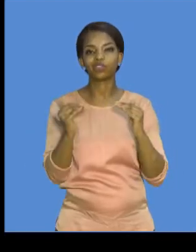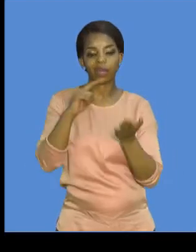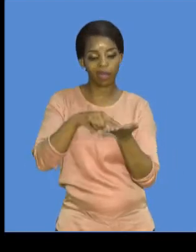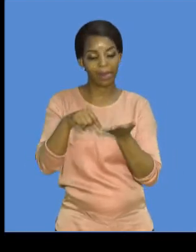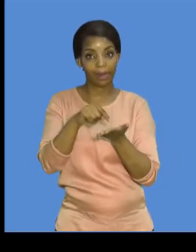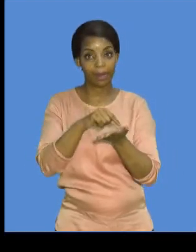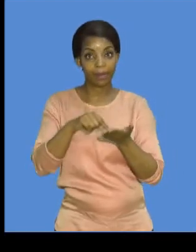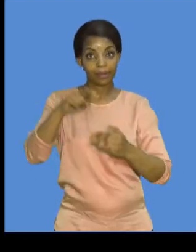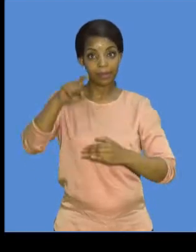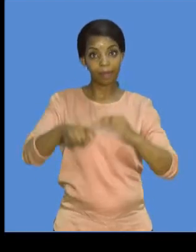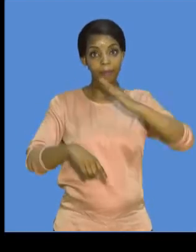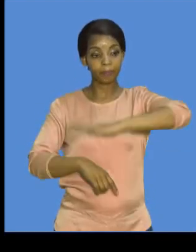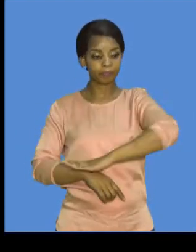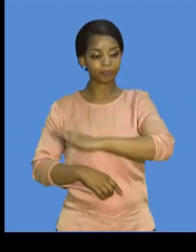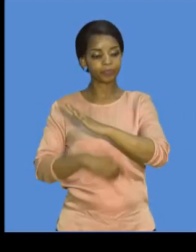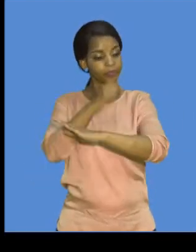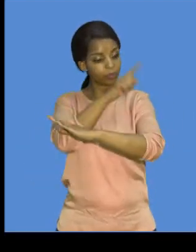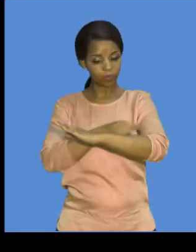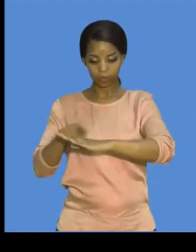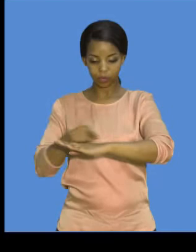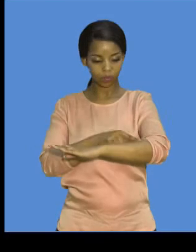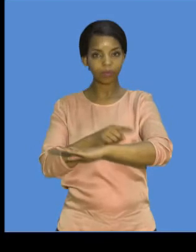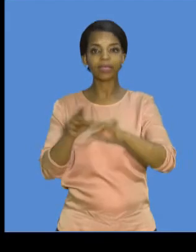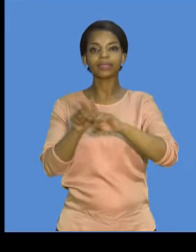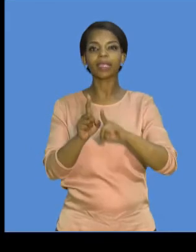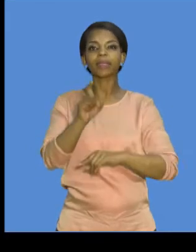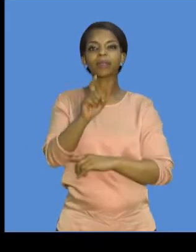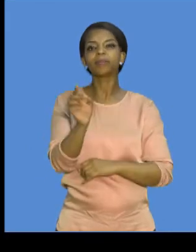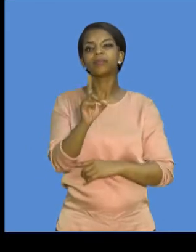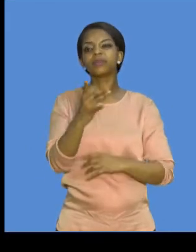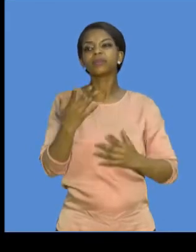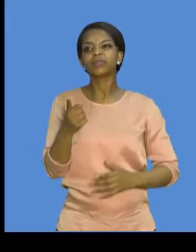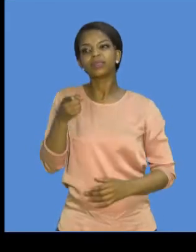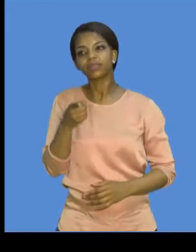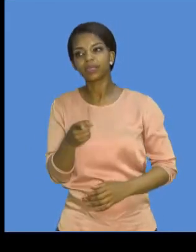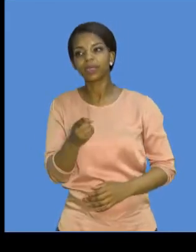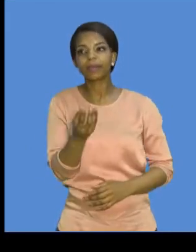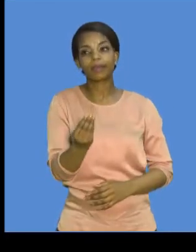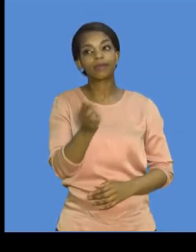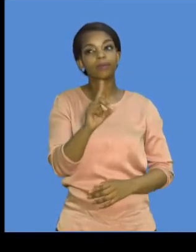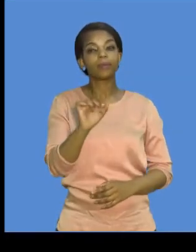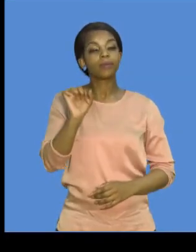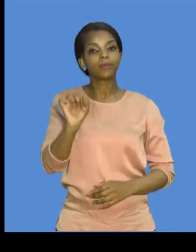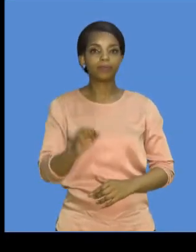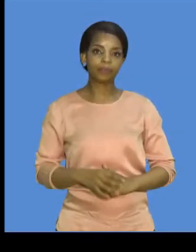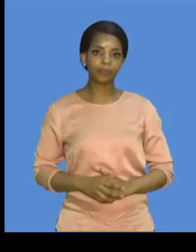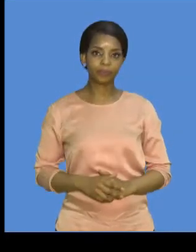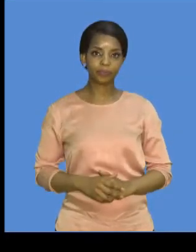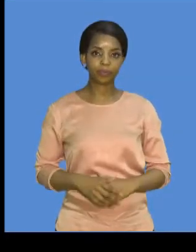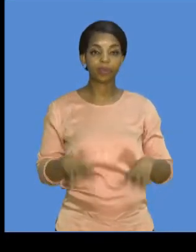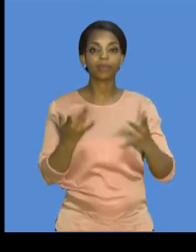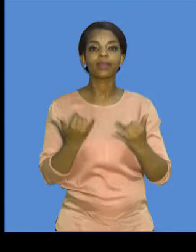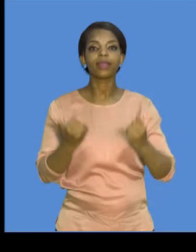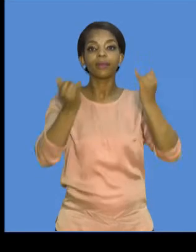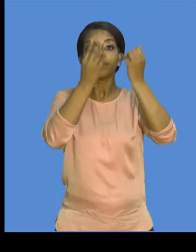is also a model. That's one of the things that you need to know as well. Now, patterns in the context of